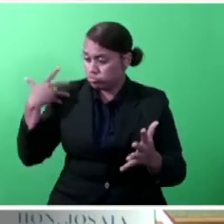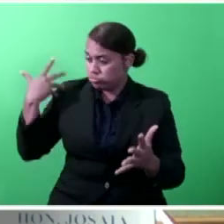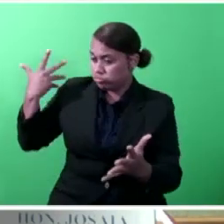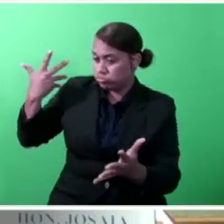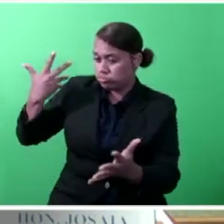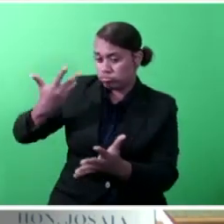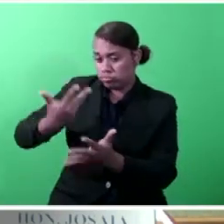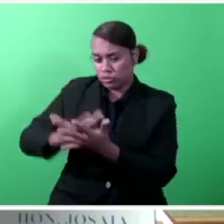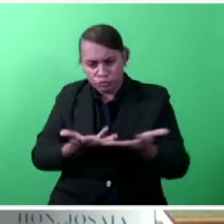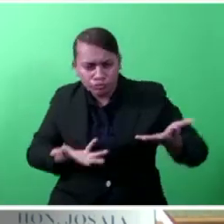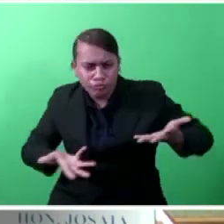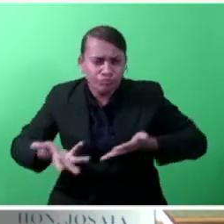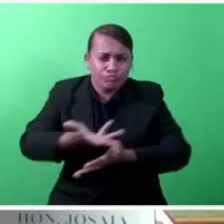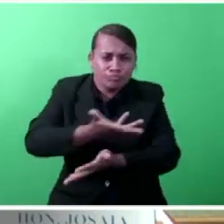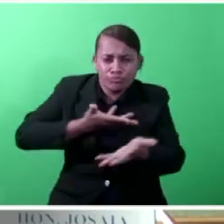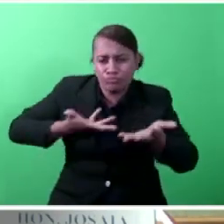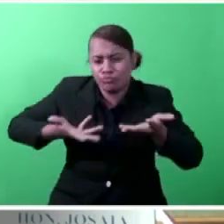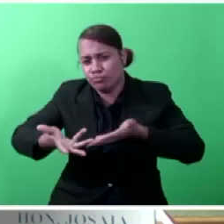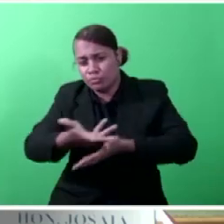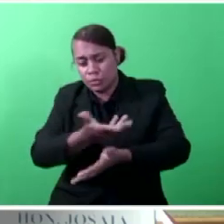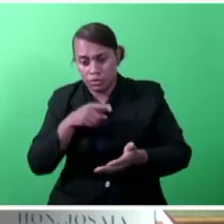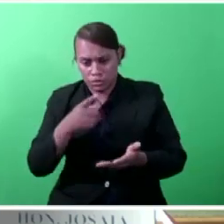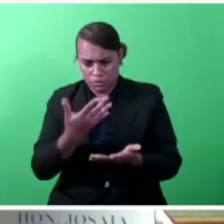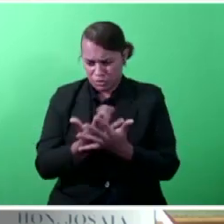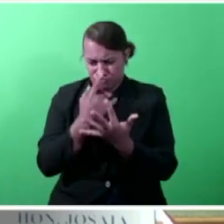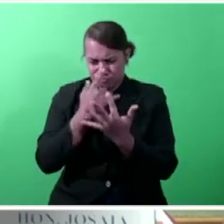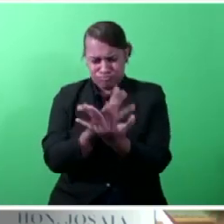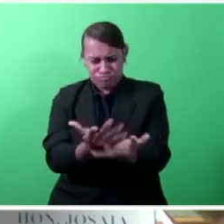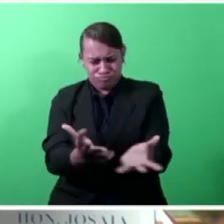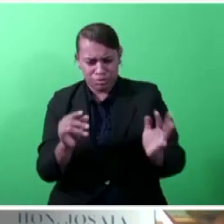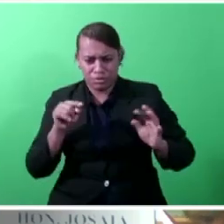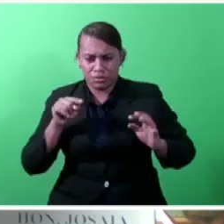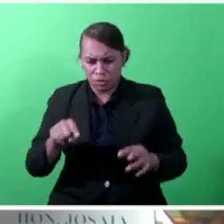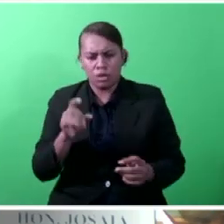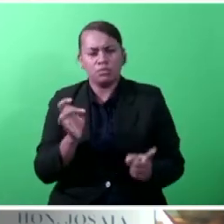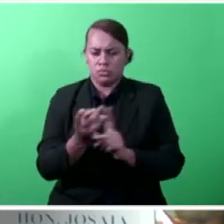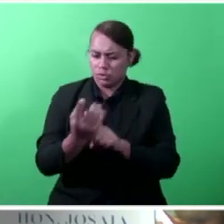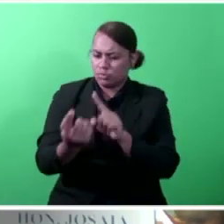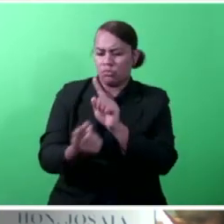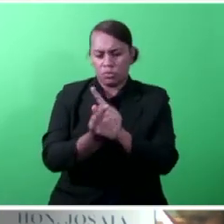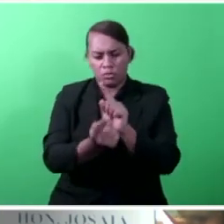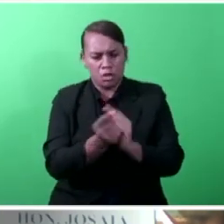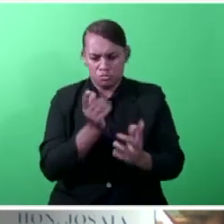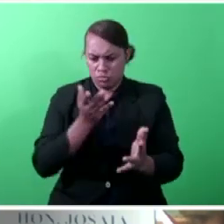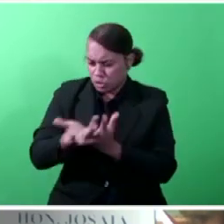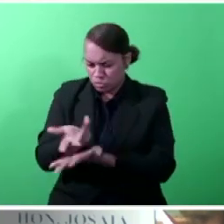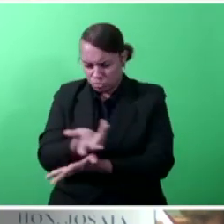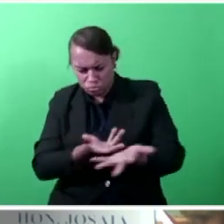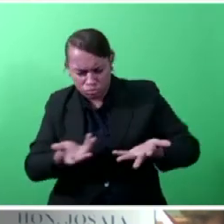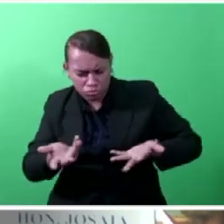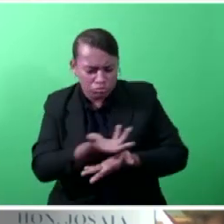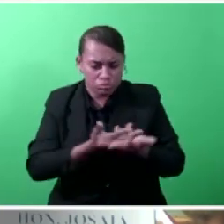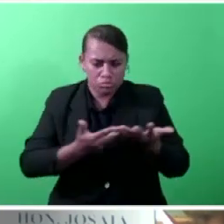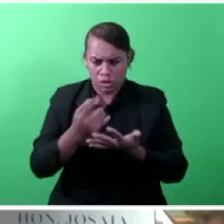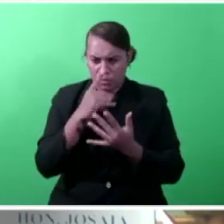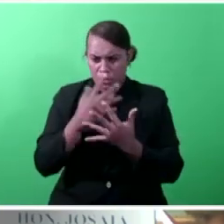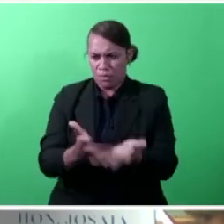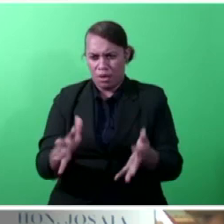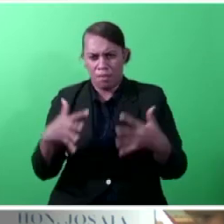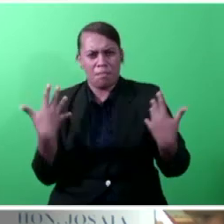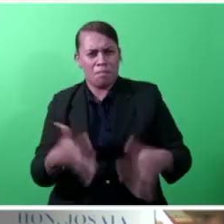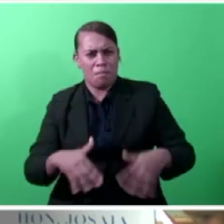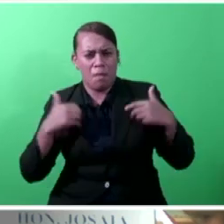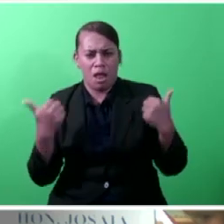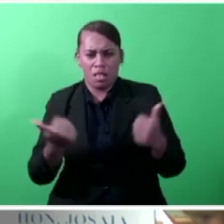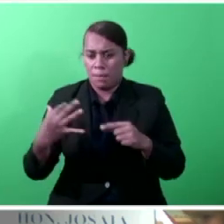public over the past 3 months or so, both online and offline. We've received numerous submissions from members of the public on the